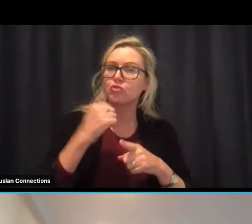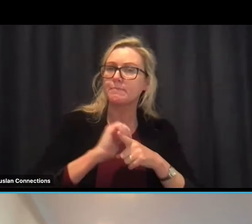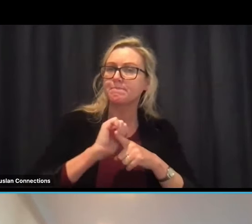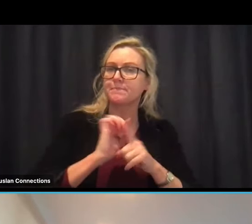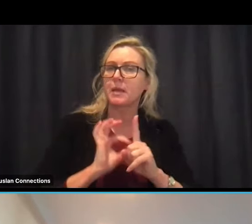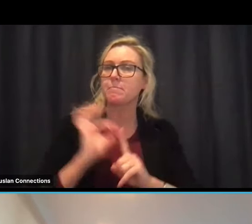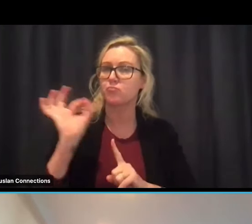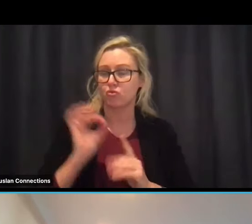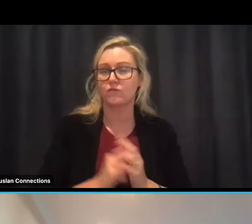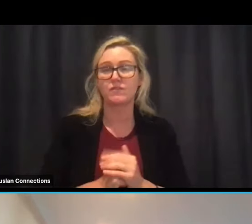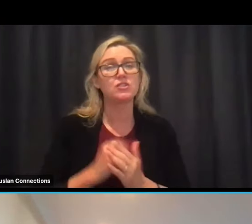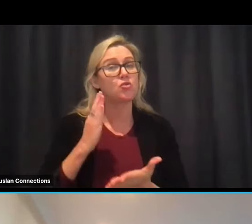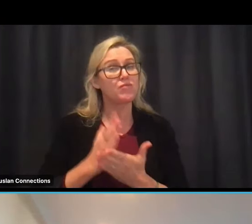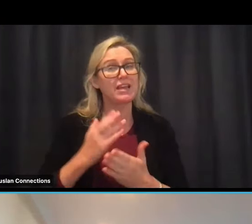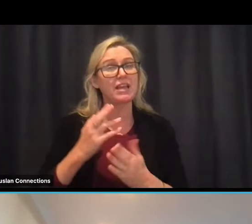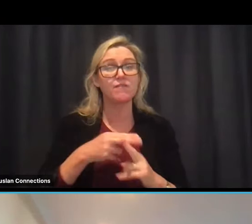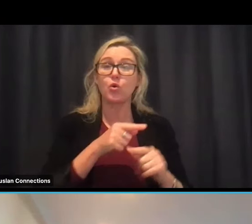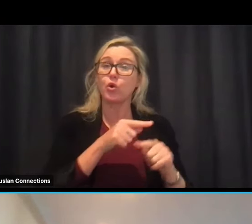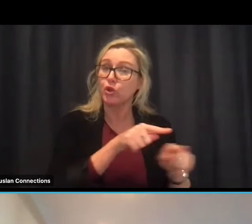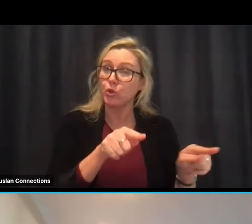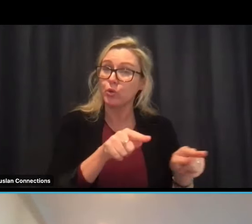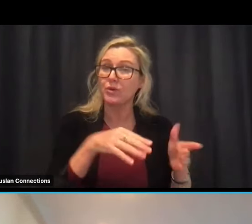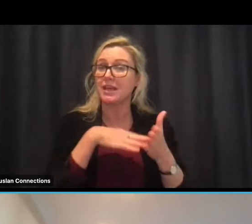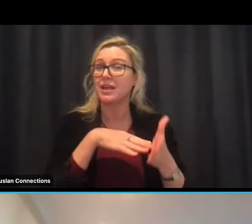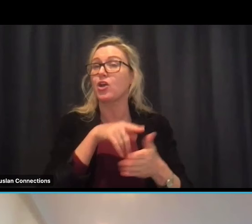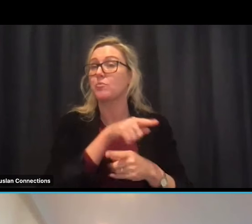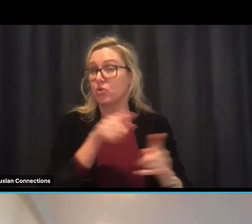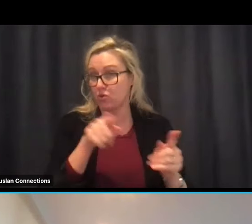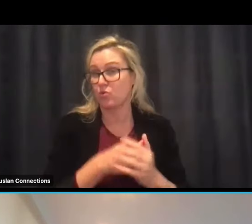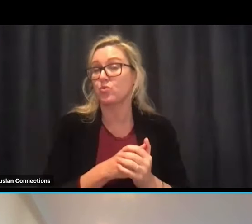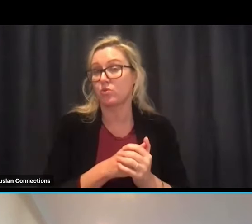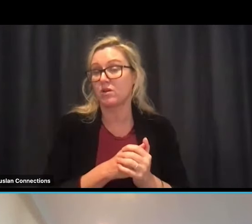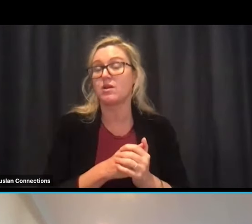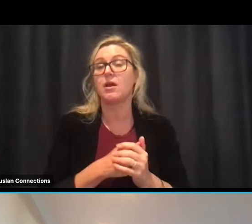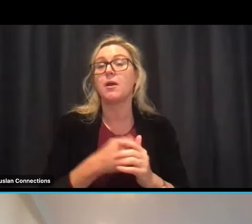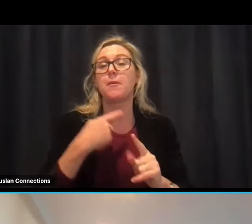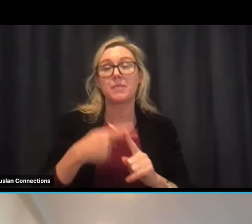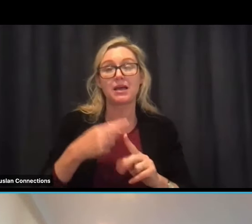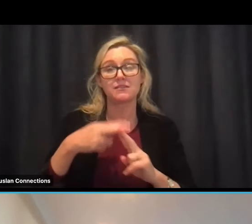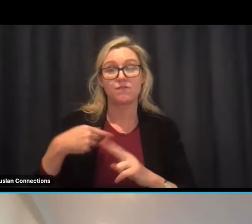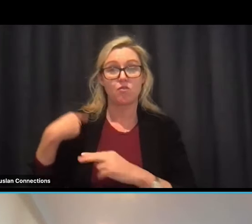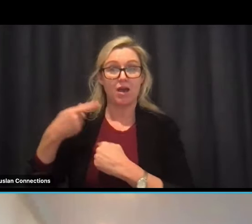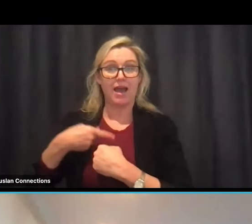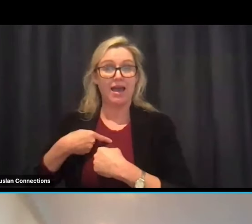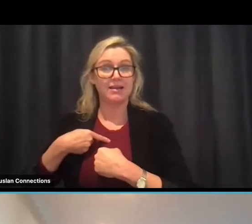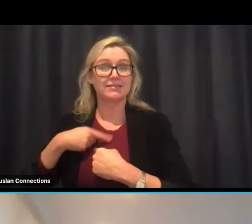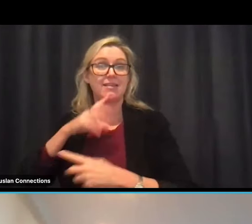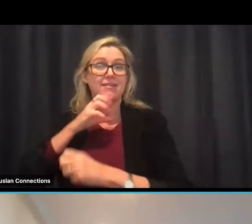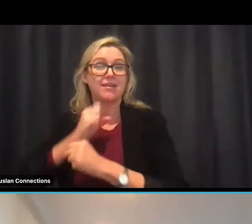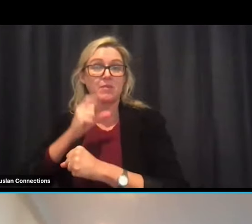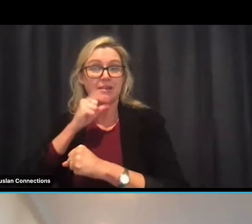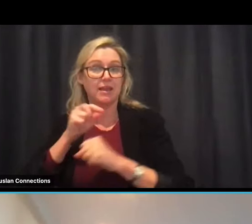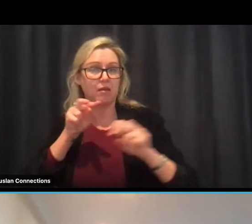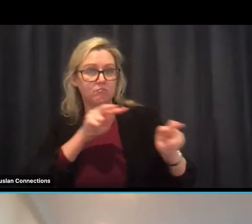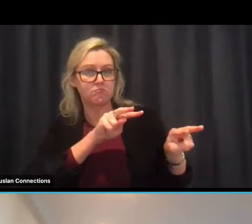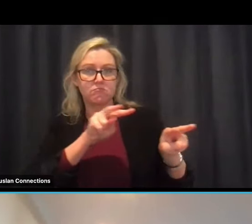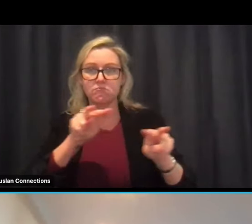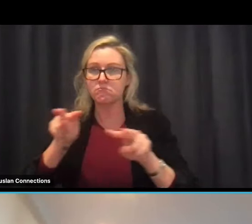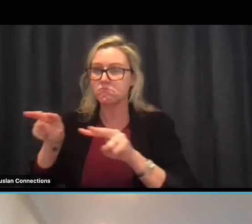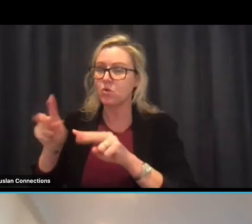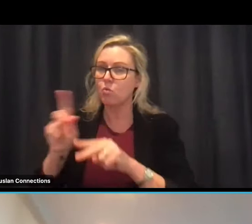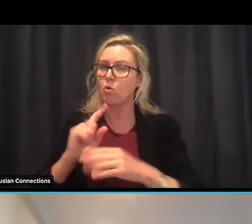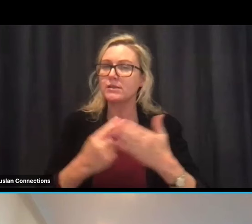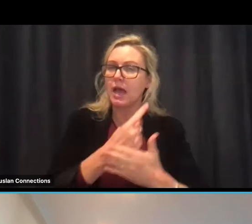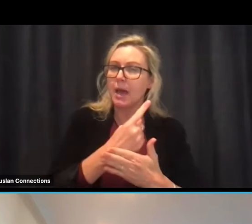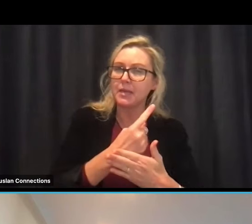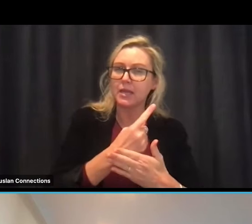actually really for the provider's benefit, but it's also for the benefit to assess how is the sector going. What is the